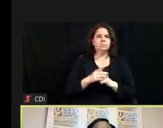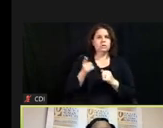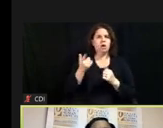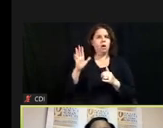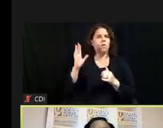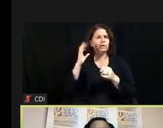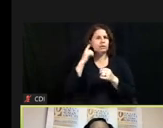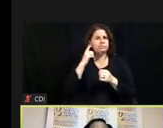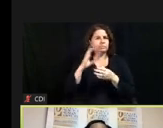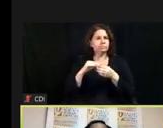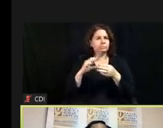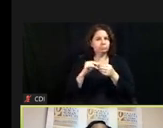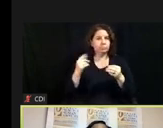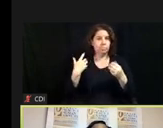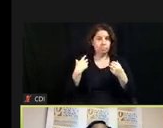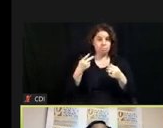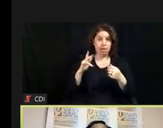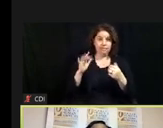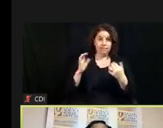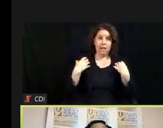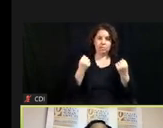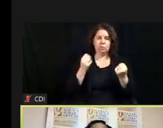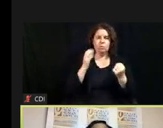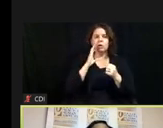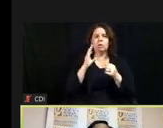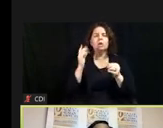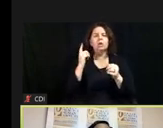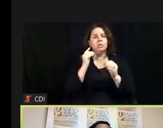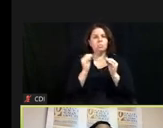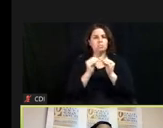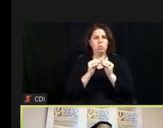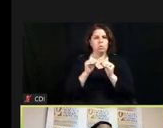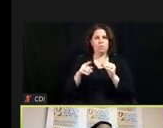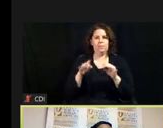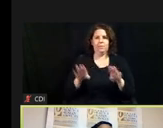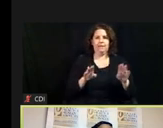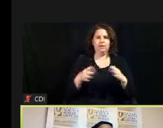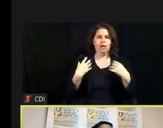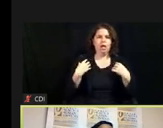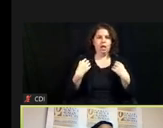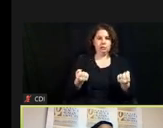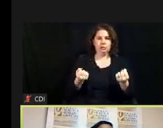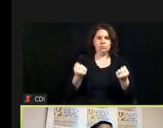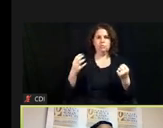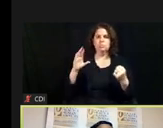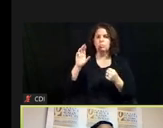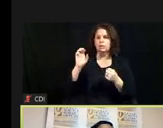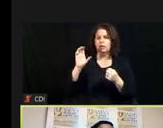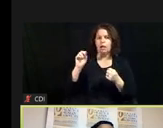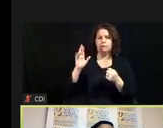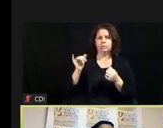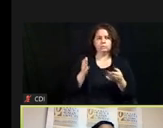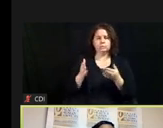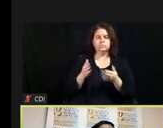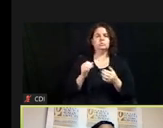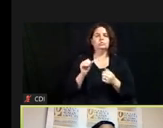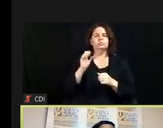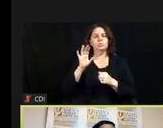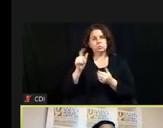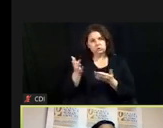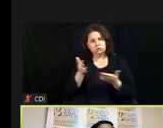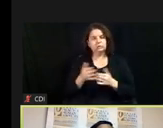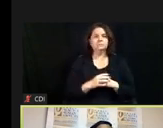to hear a little bit more about behavioral health and recovery services, social services, and some of our other programs that have been supporting the